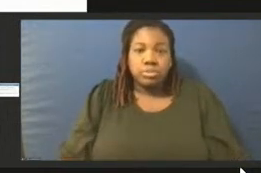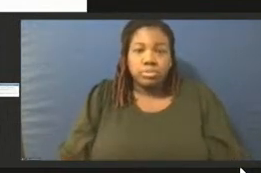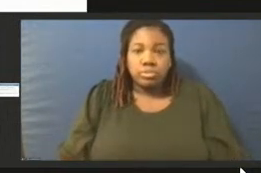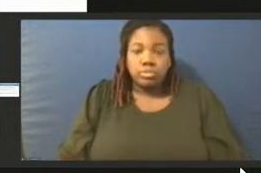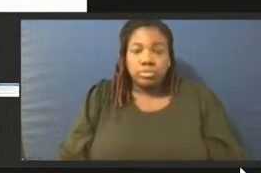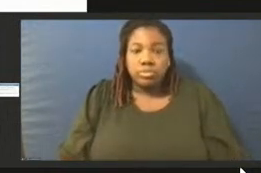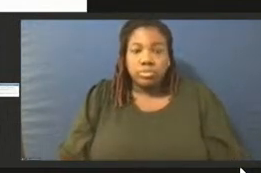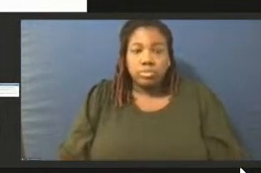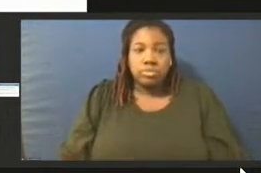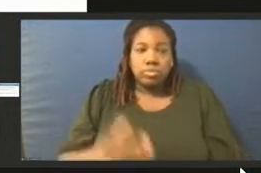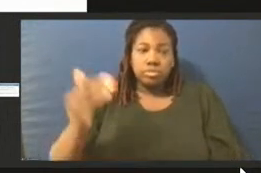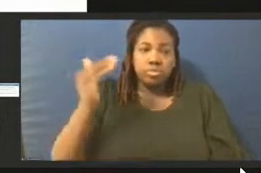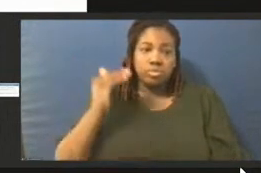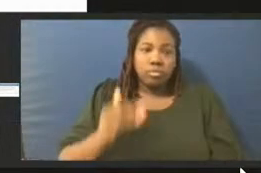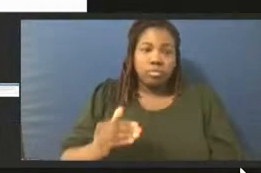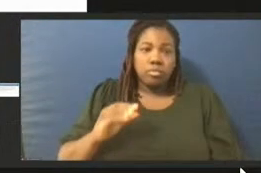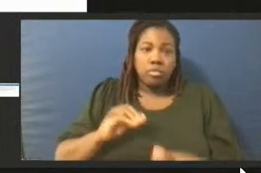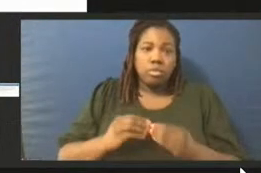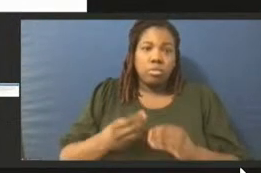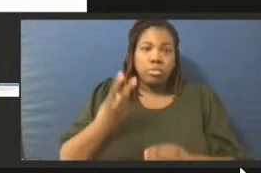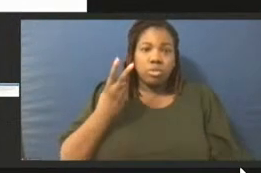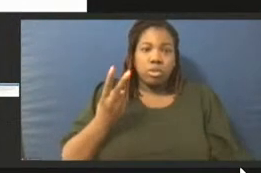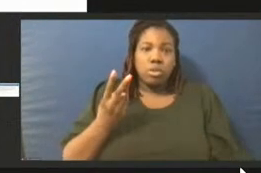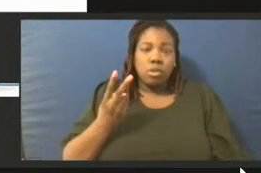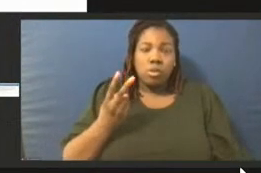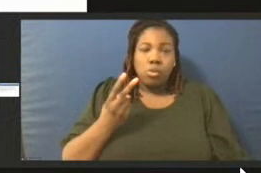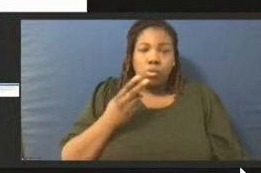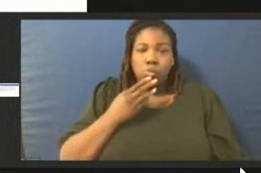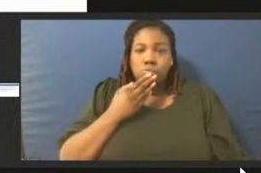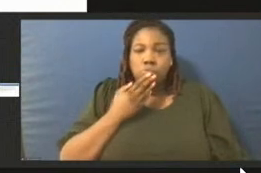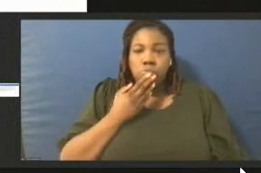Moving on to problem statement number 2.